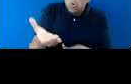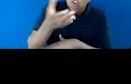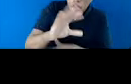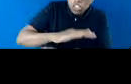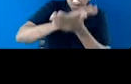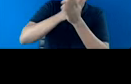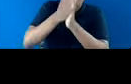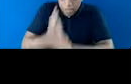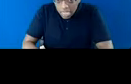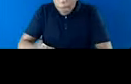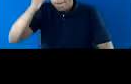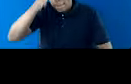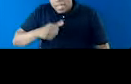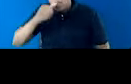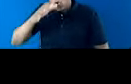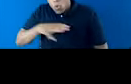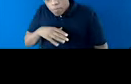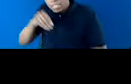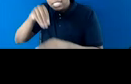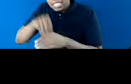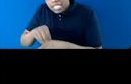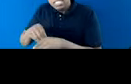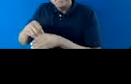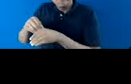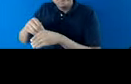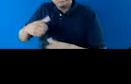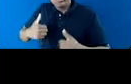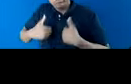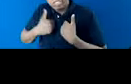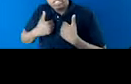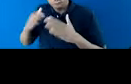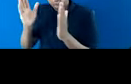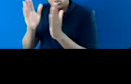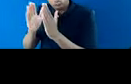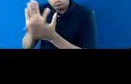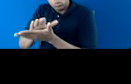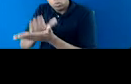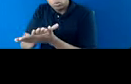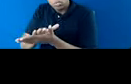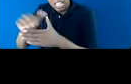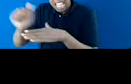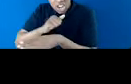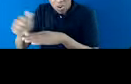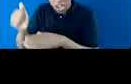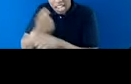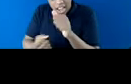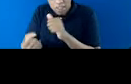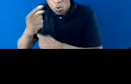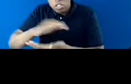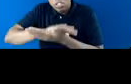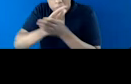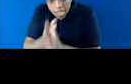women through the residential schools. And the residential schools themselves trained everyone to be men and women